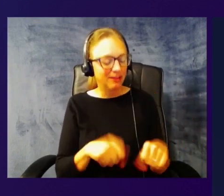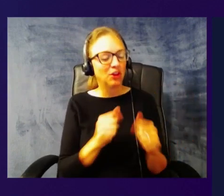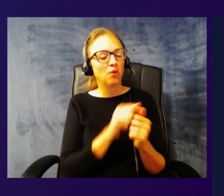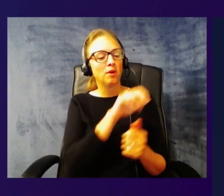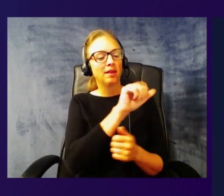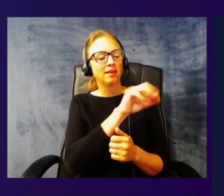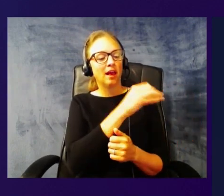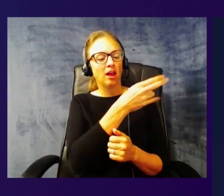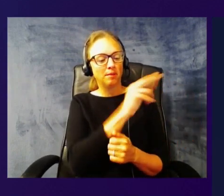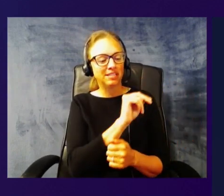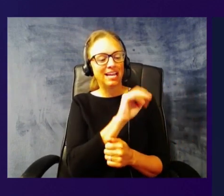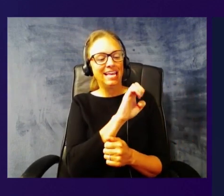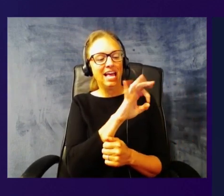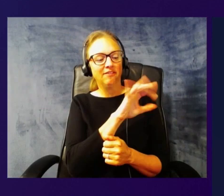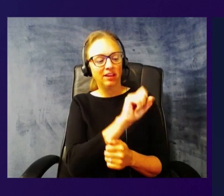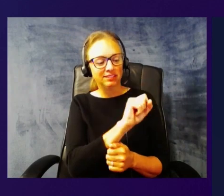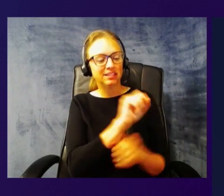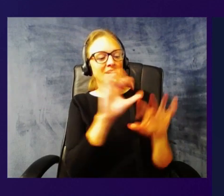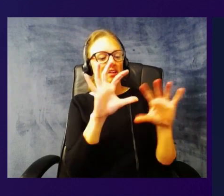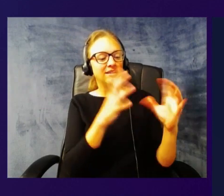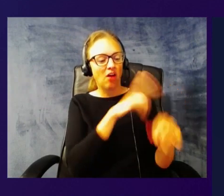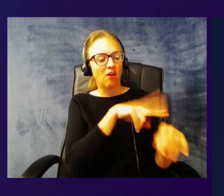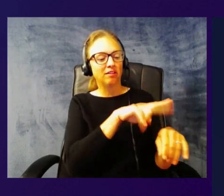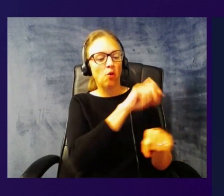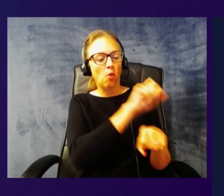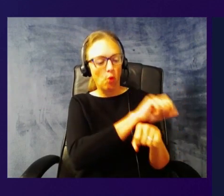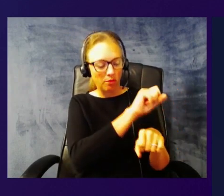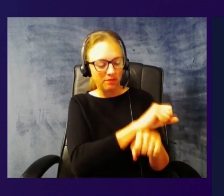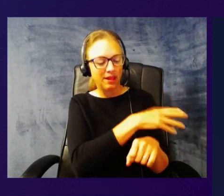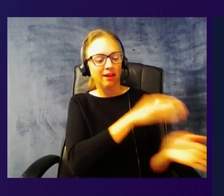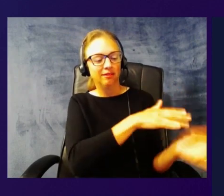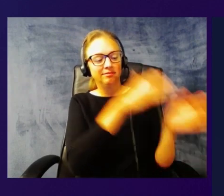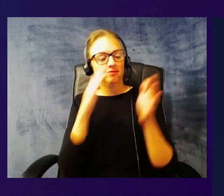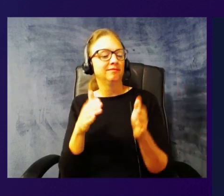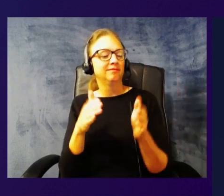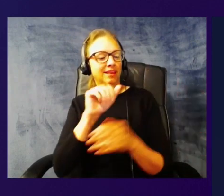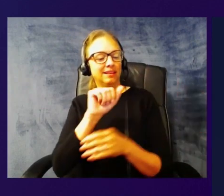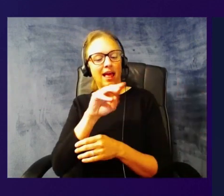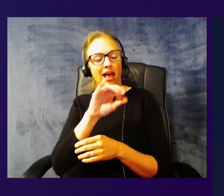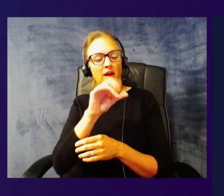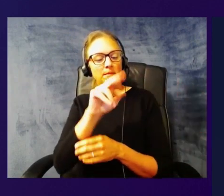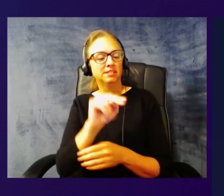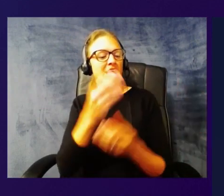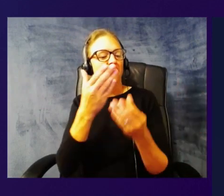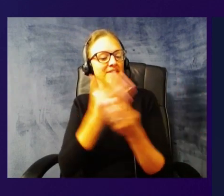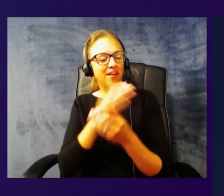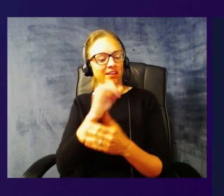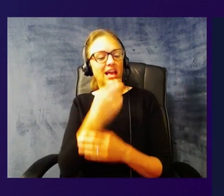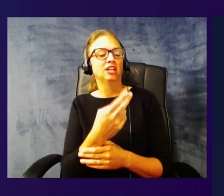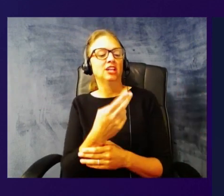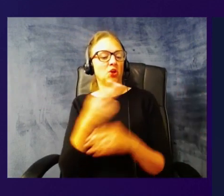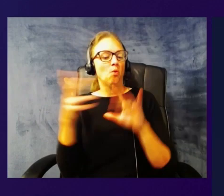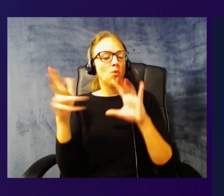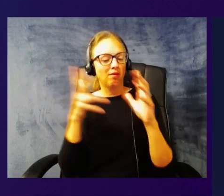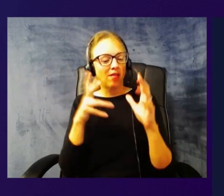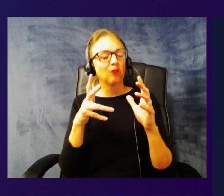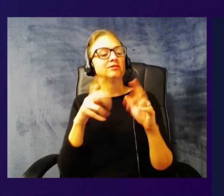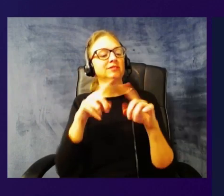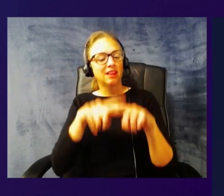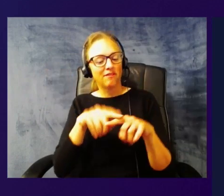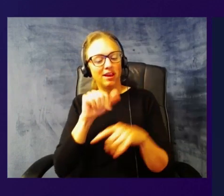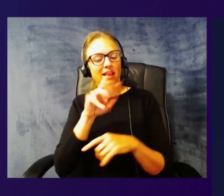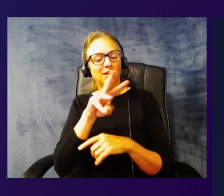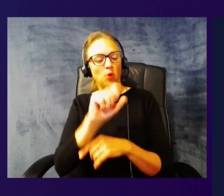EFS focused on cloud-native workloads and Amazon File Cache for burst-to-cloud capabilities to leverage AWS